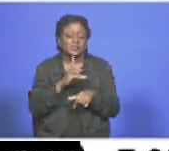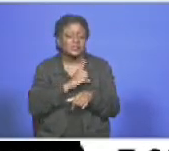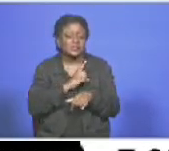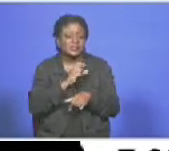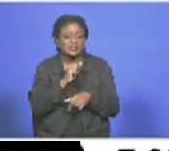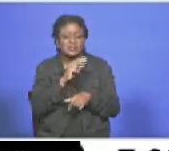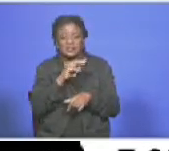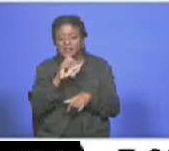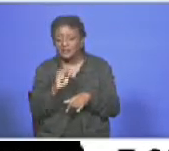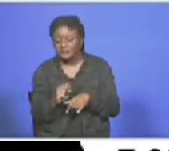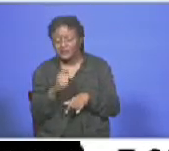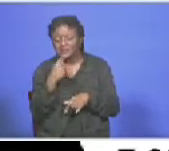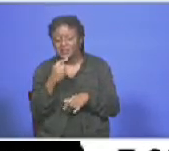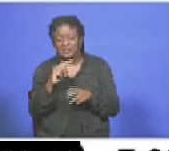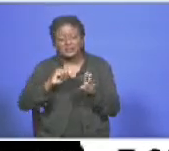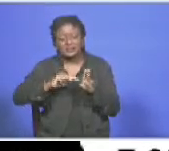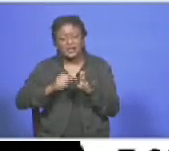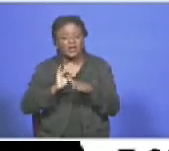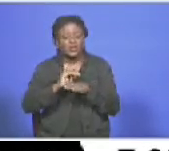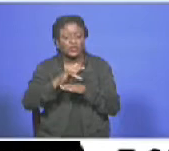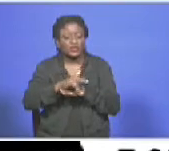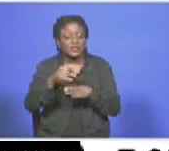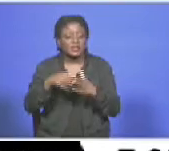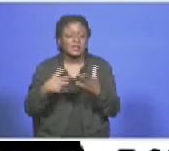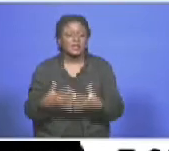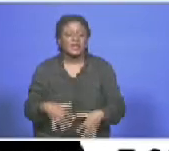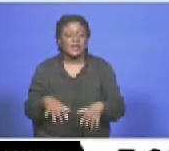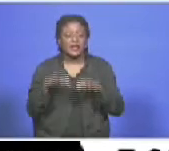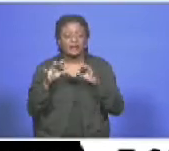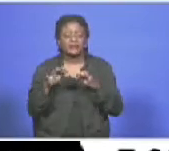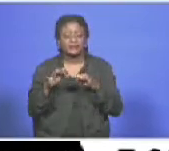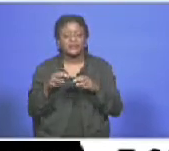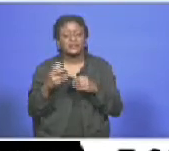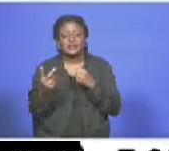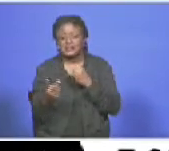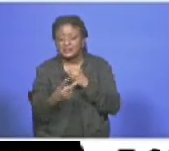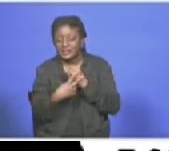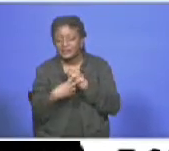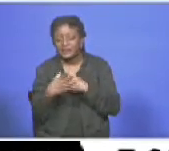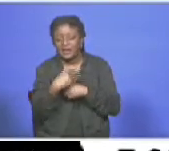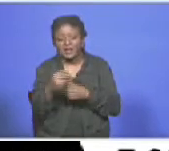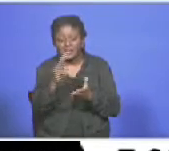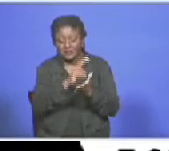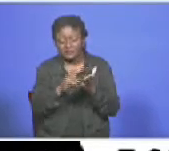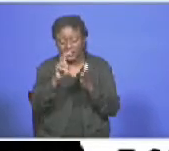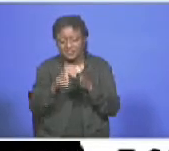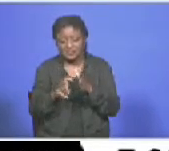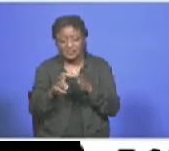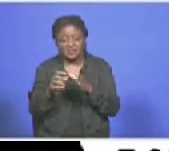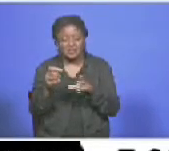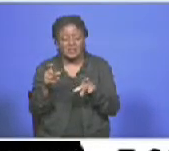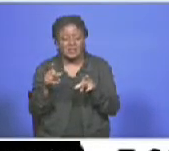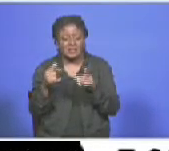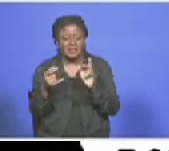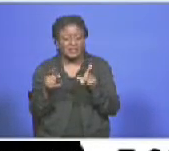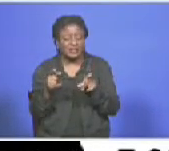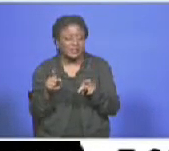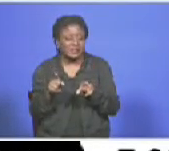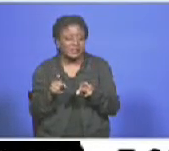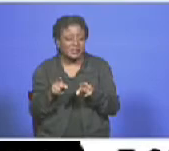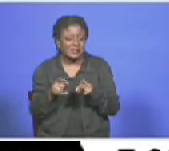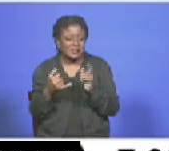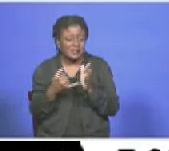early in life. I always tell individuals, saving and investing is a mindset. If you have a